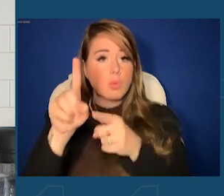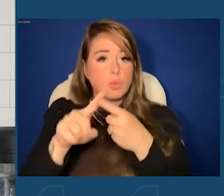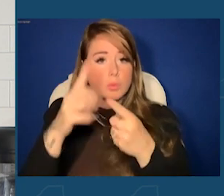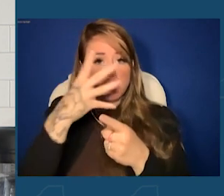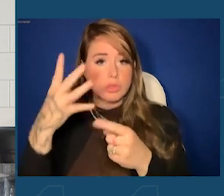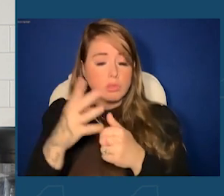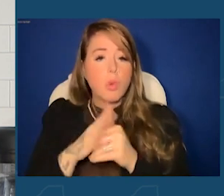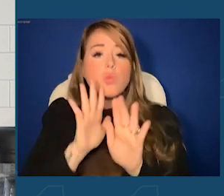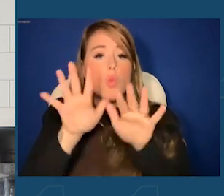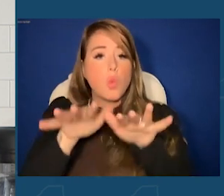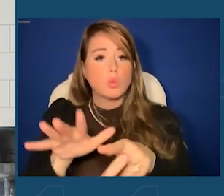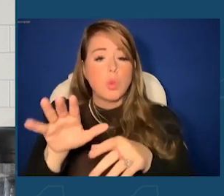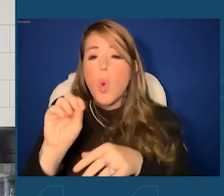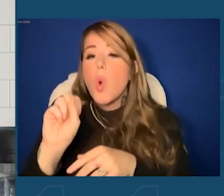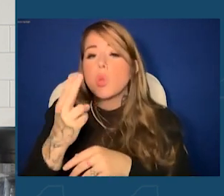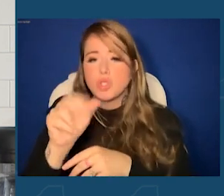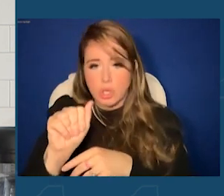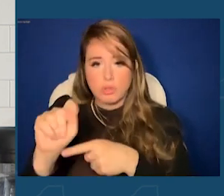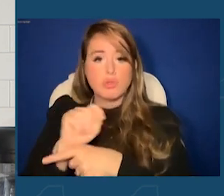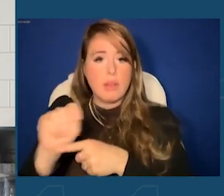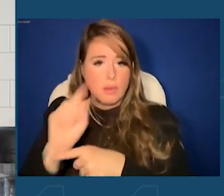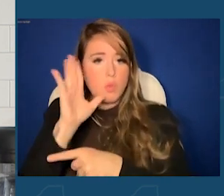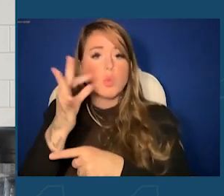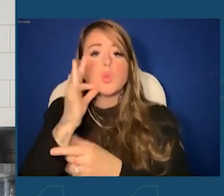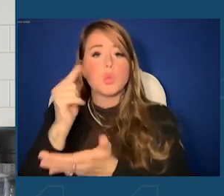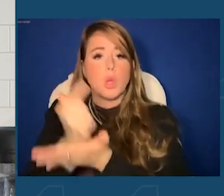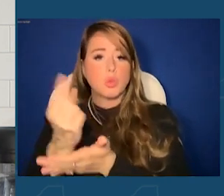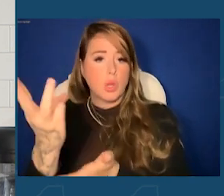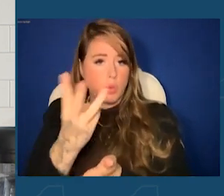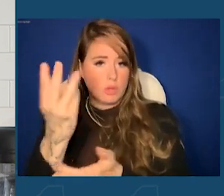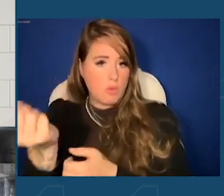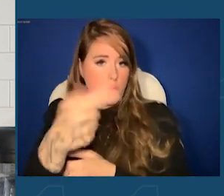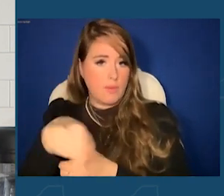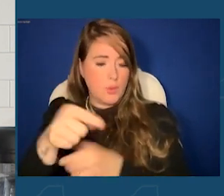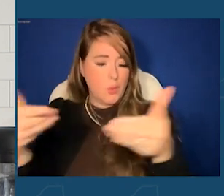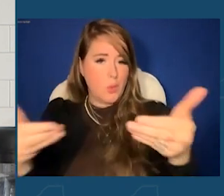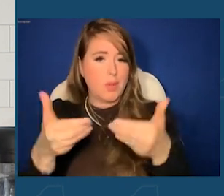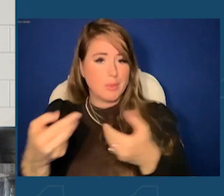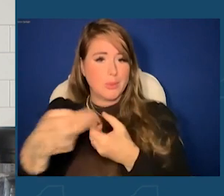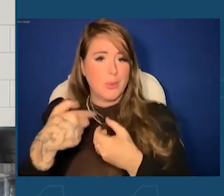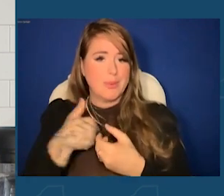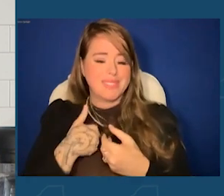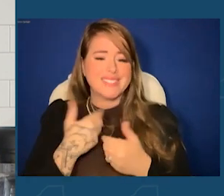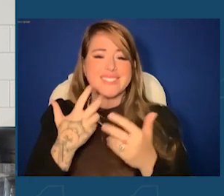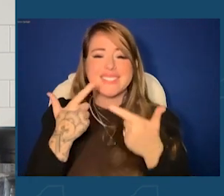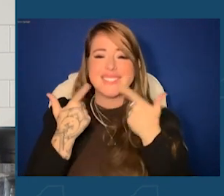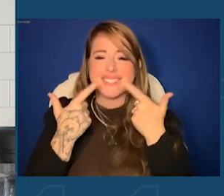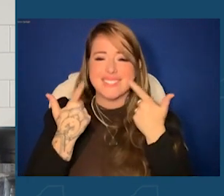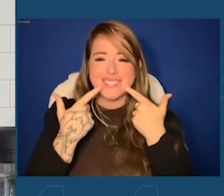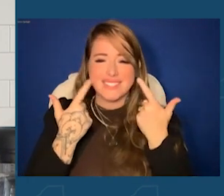OSHA training. I am graduating this Wednesday. All of you are welcome to join me.